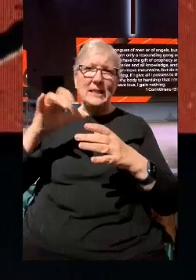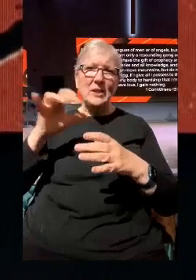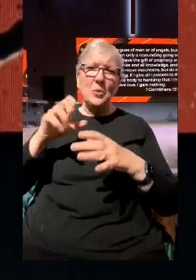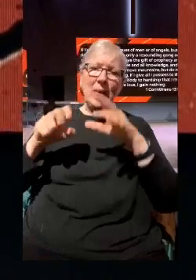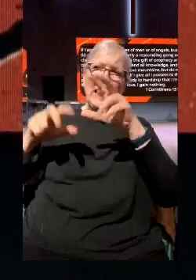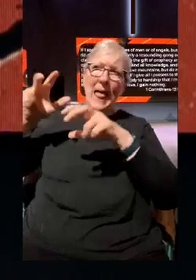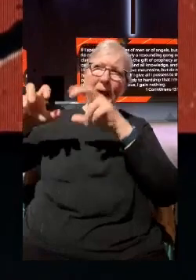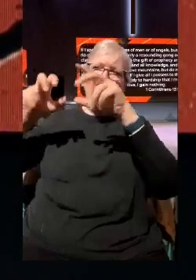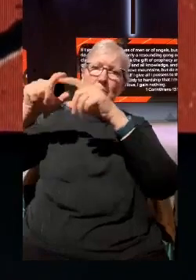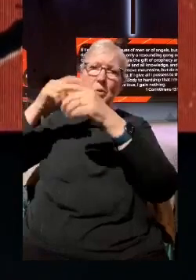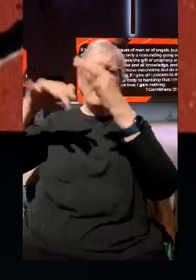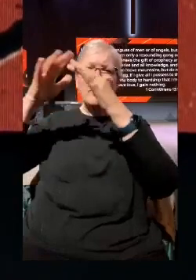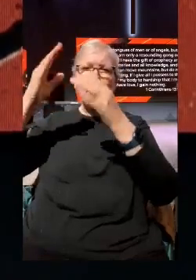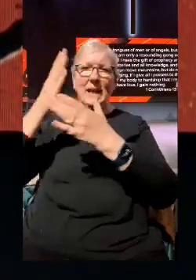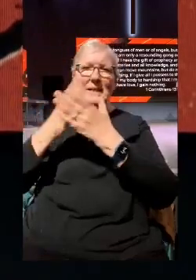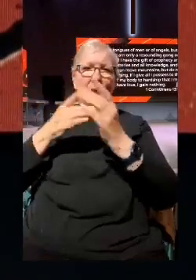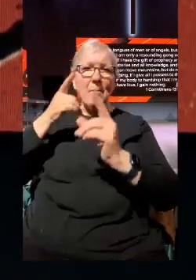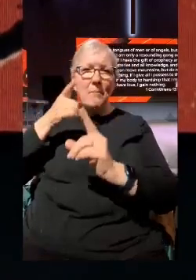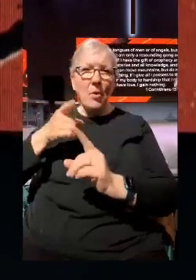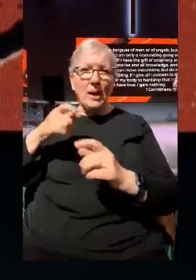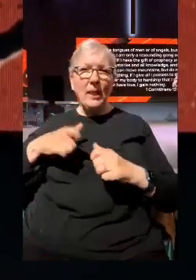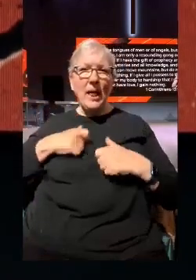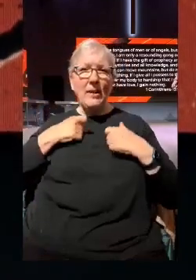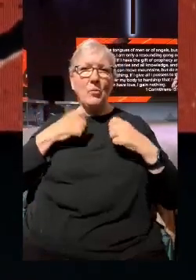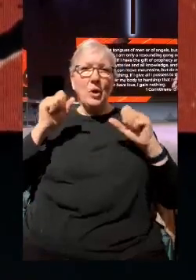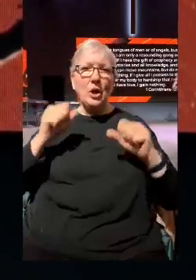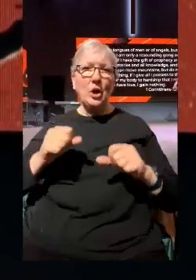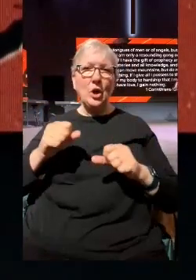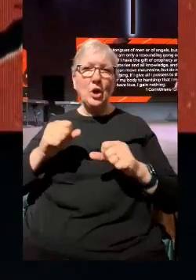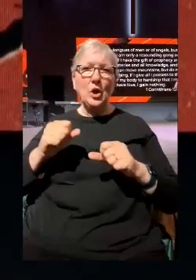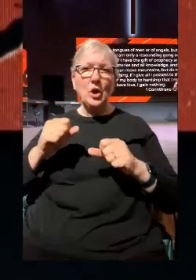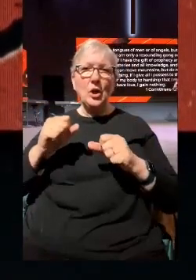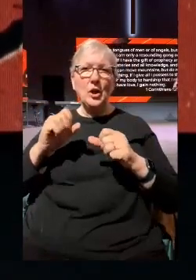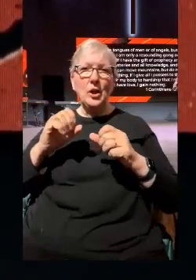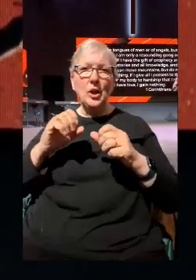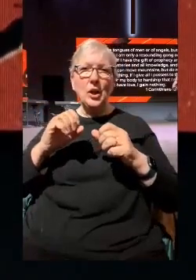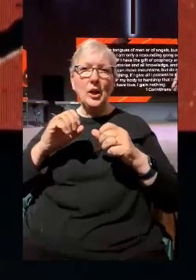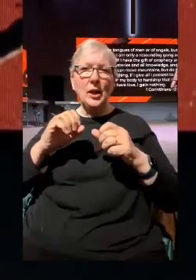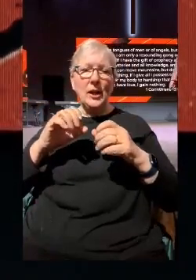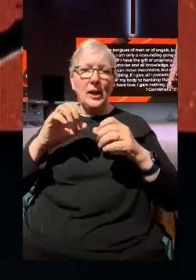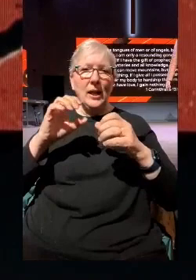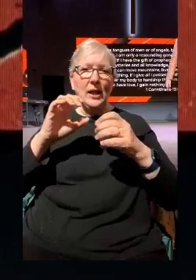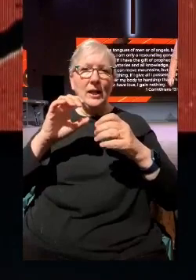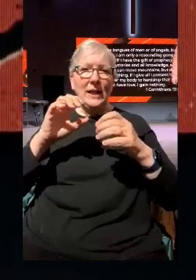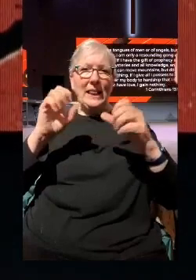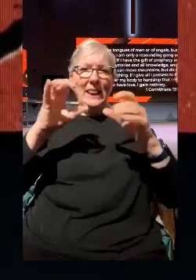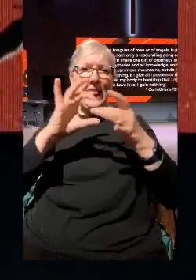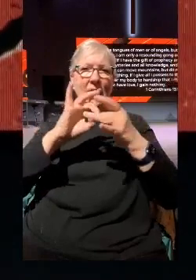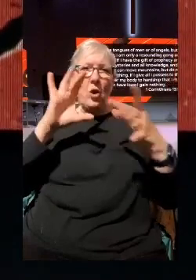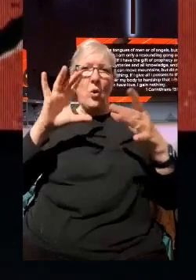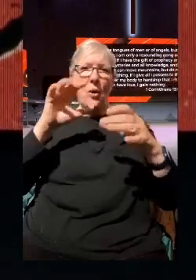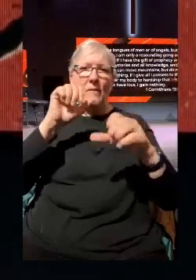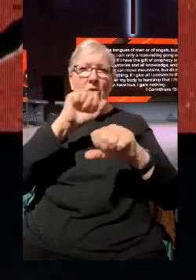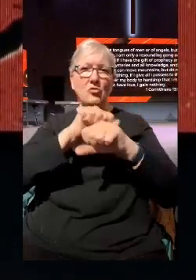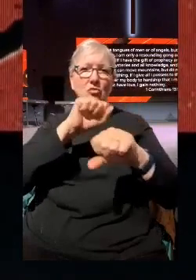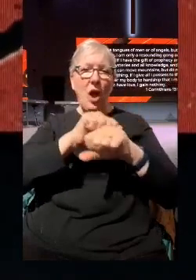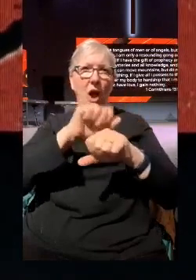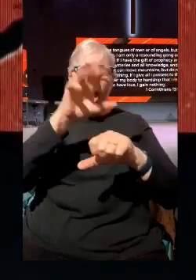life, we are likely to lose our grip on the rock face. And when we do,